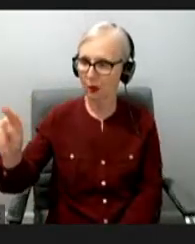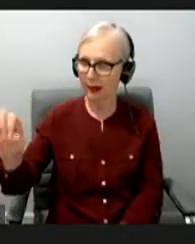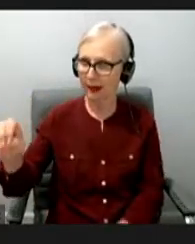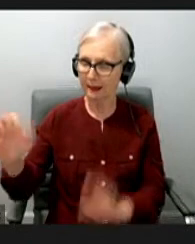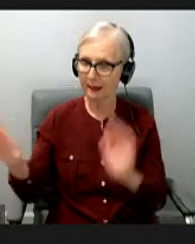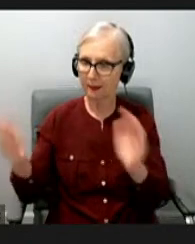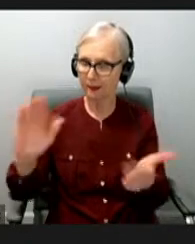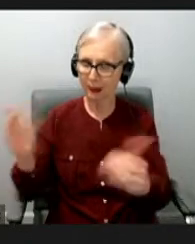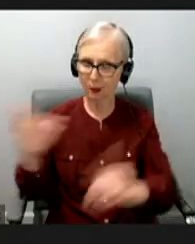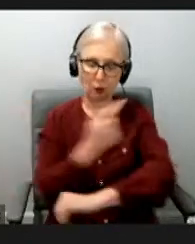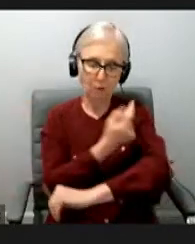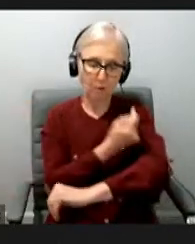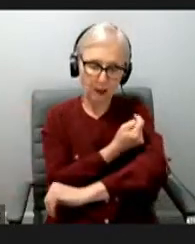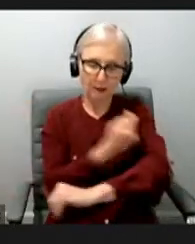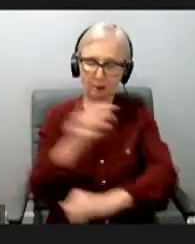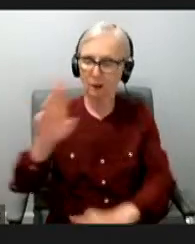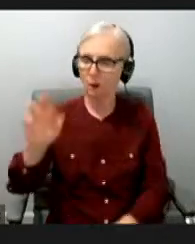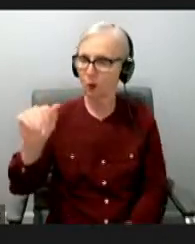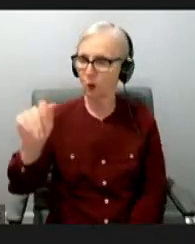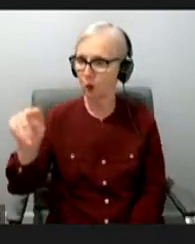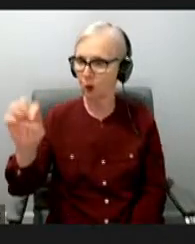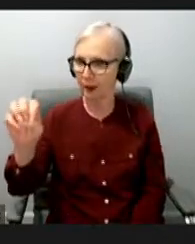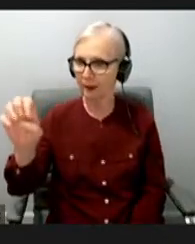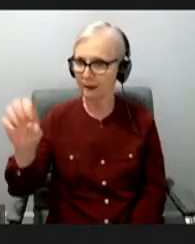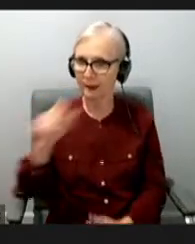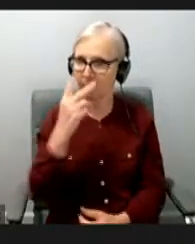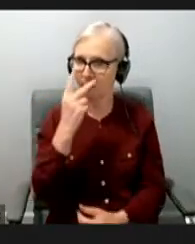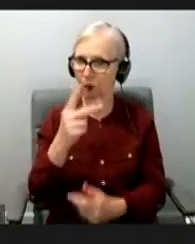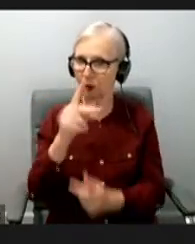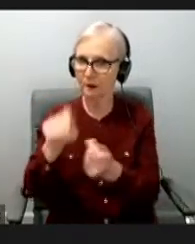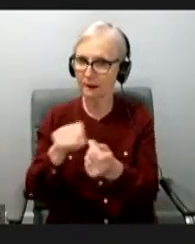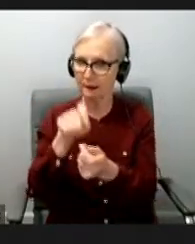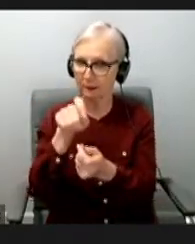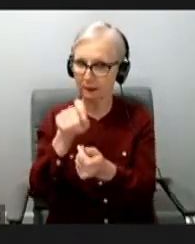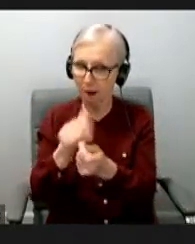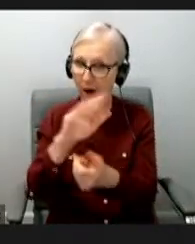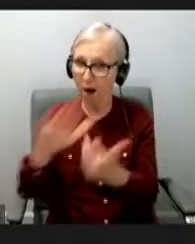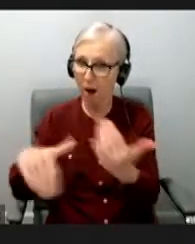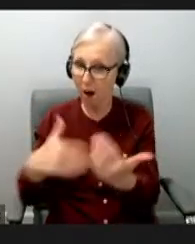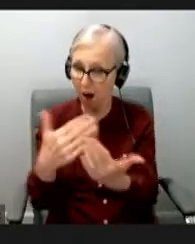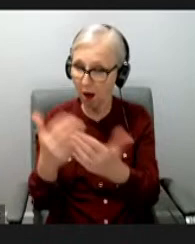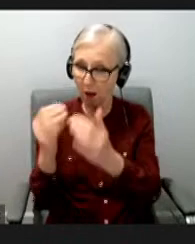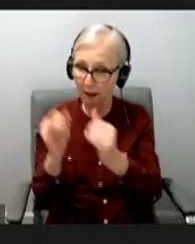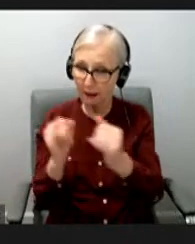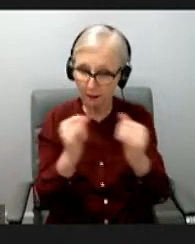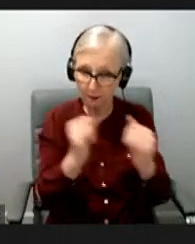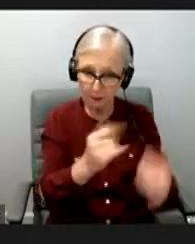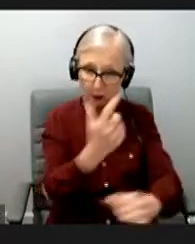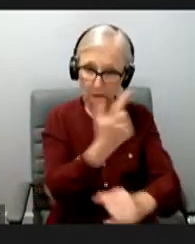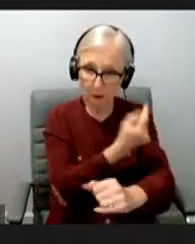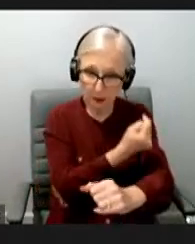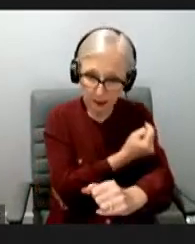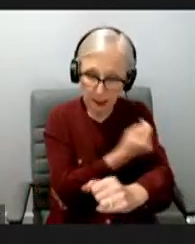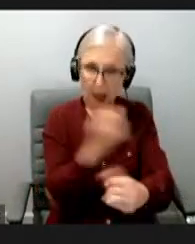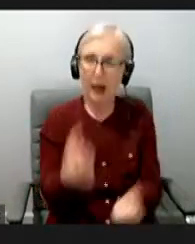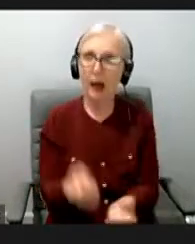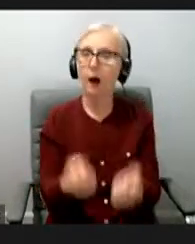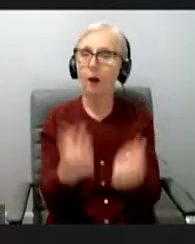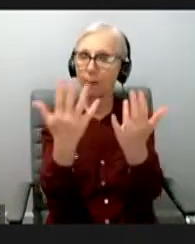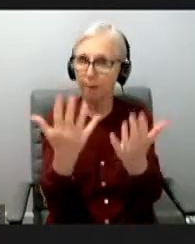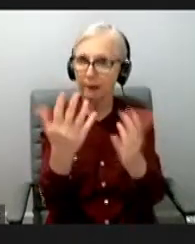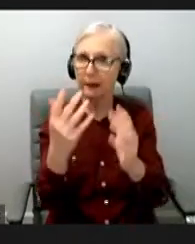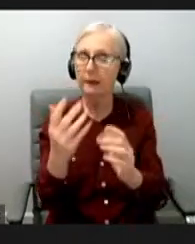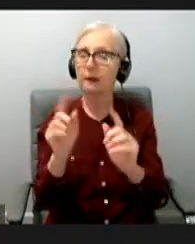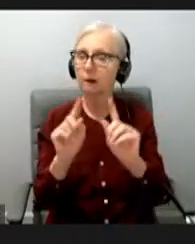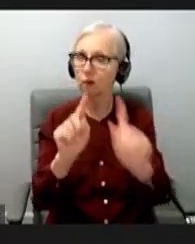is a figure that I've showed many times, looking specifically at all individuals that were vaccinated in the state and looking at case rates, hospitalization rates, or